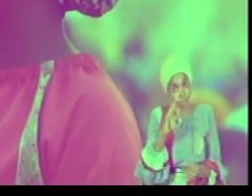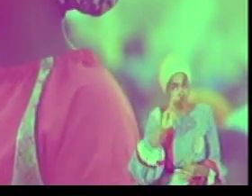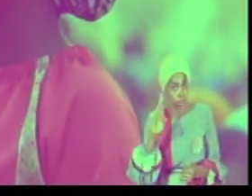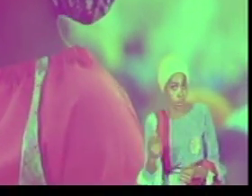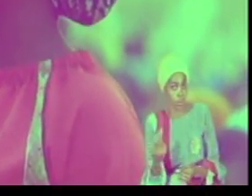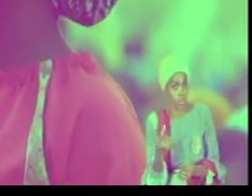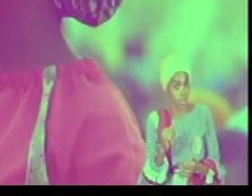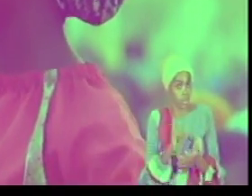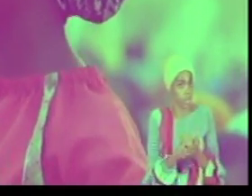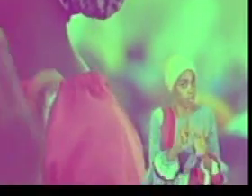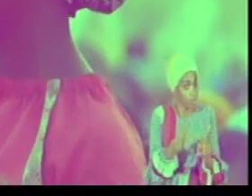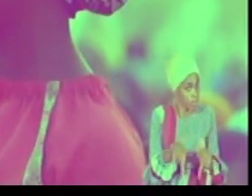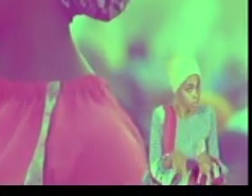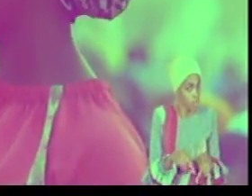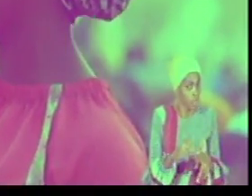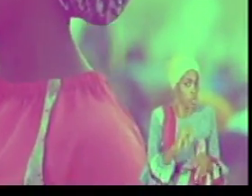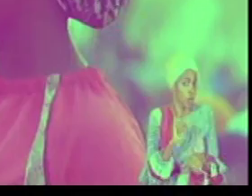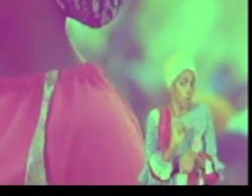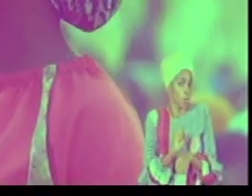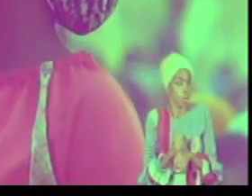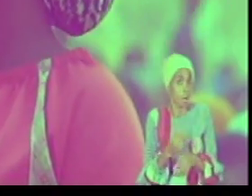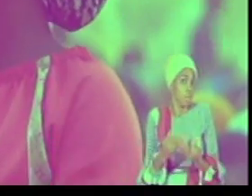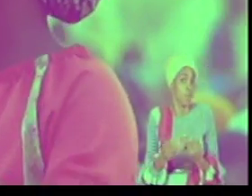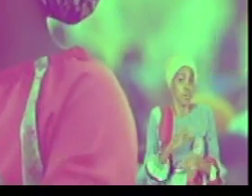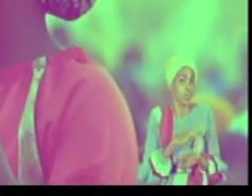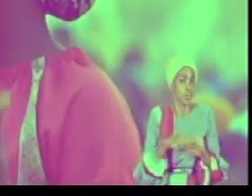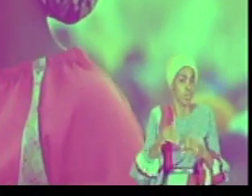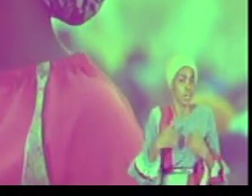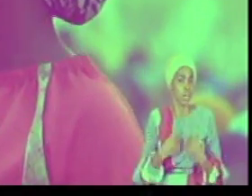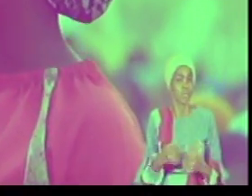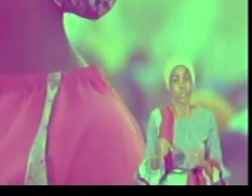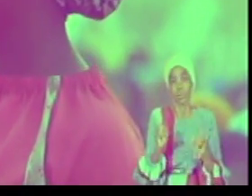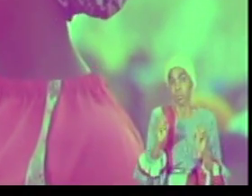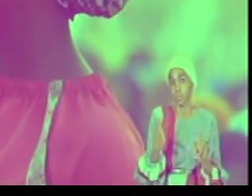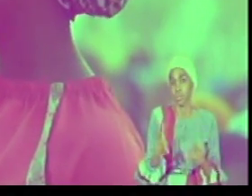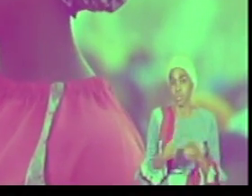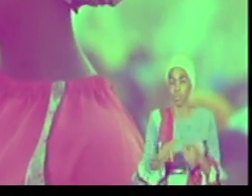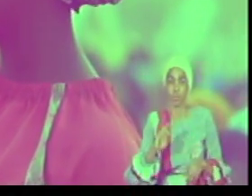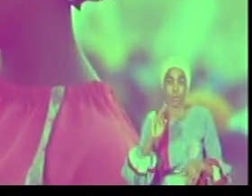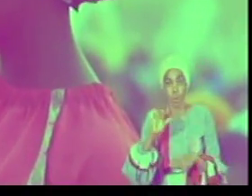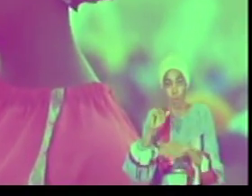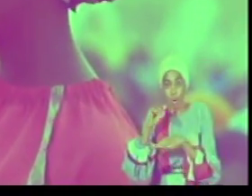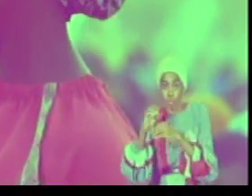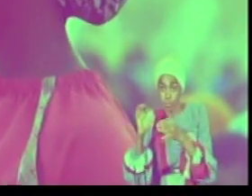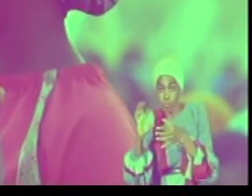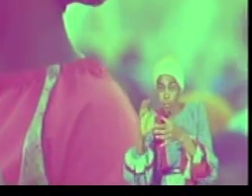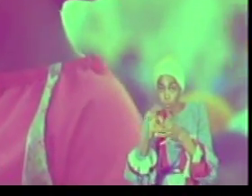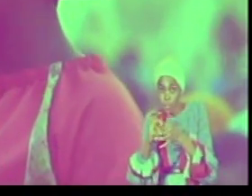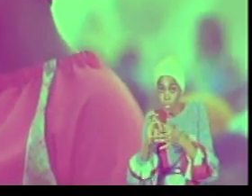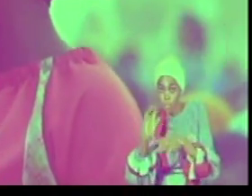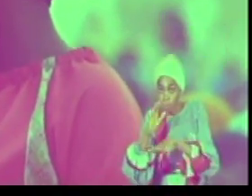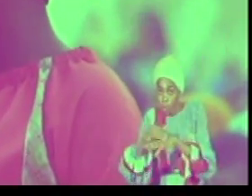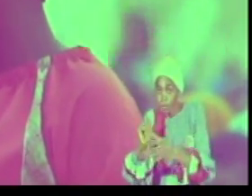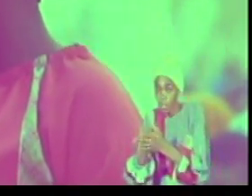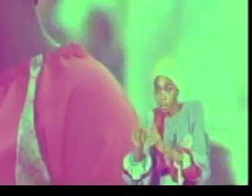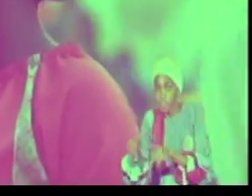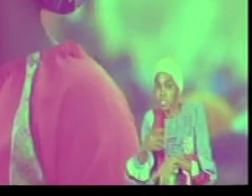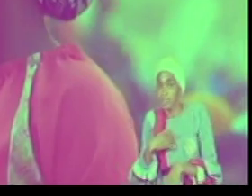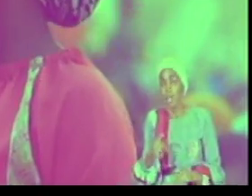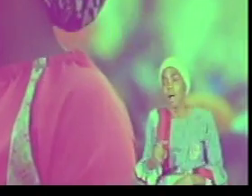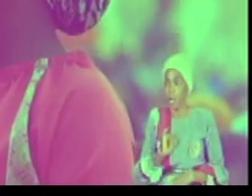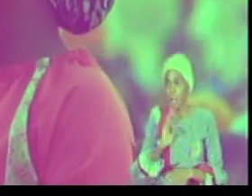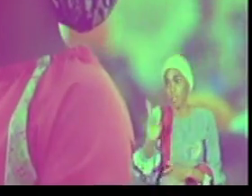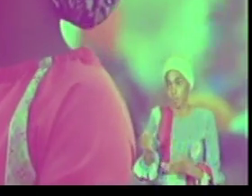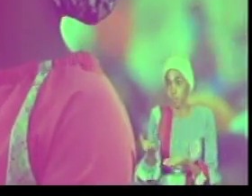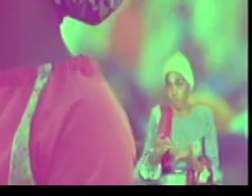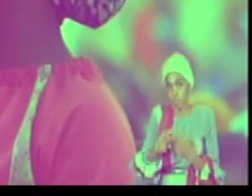you don't have the opportunity of contacting the person that, okay, I want to use your work as an advertisement, but you can do it. It's what you can do. You